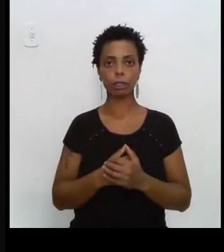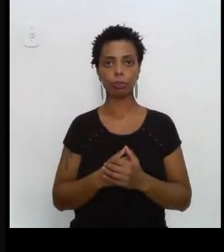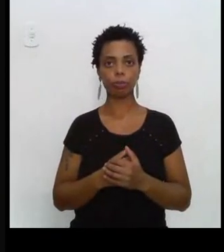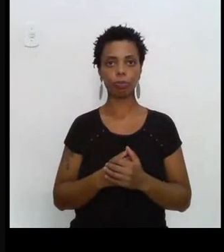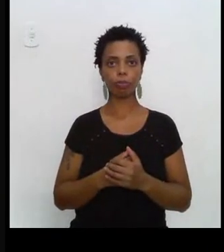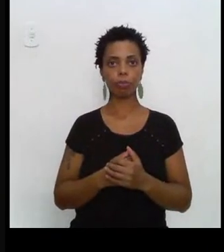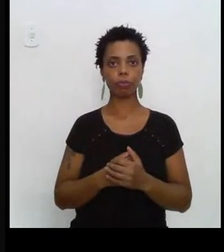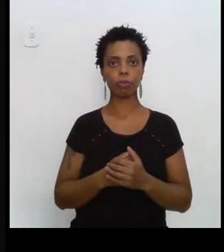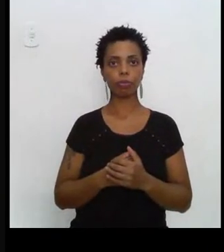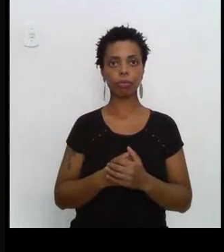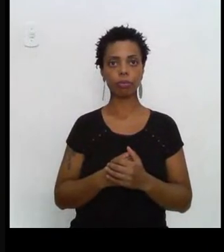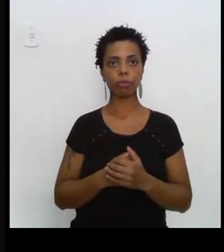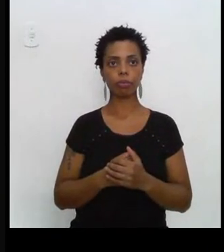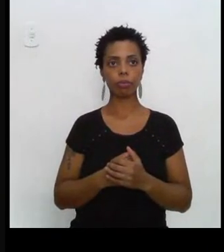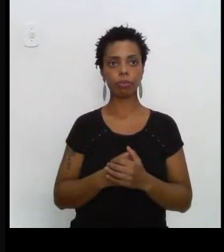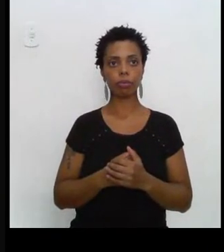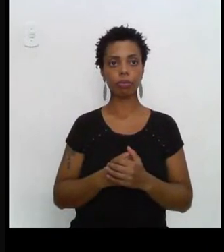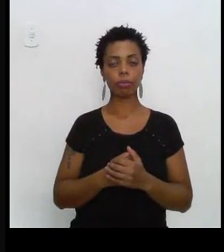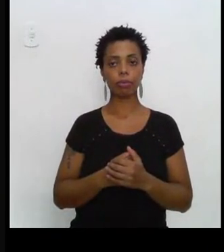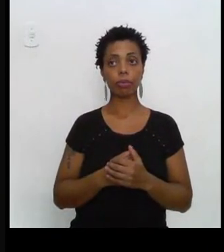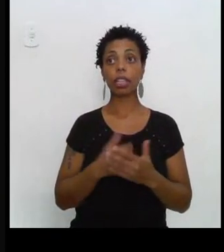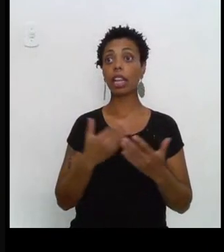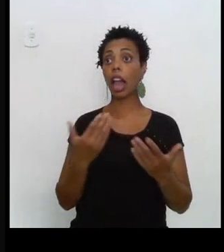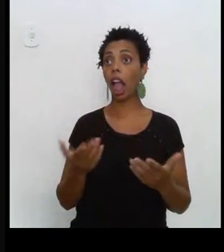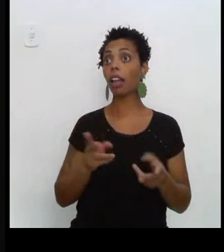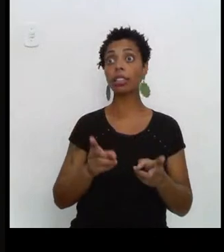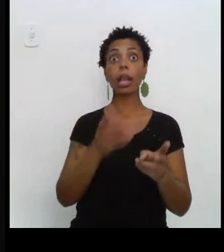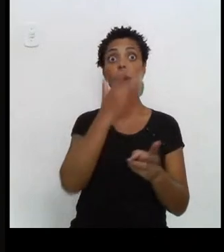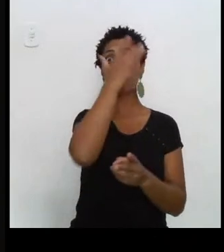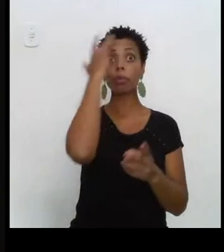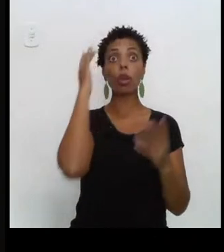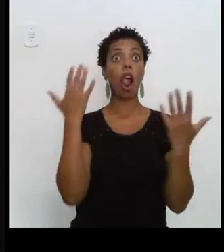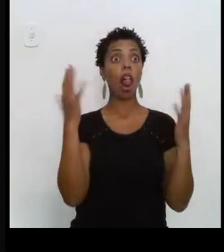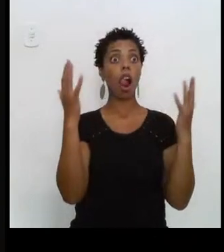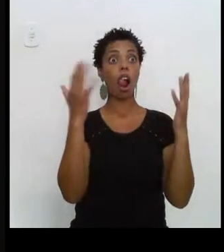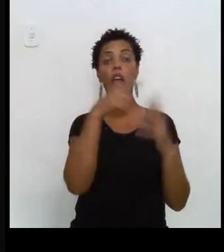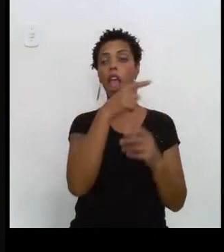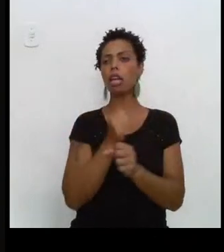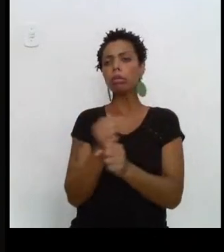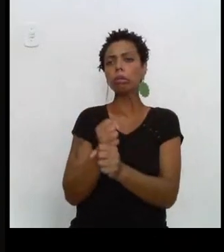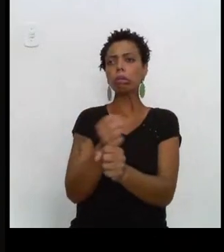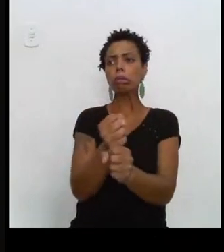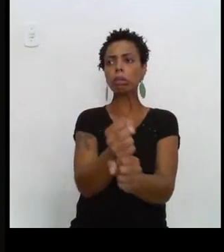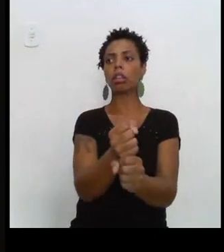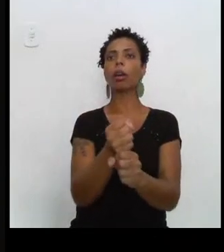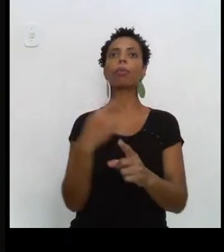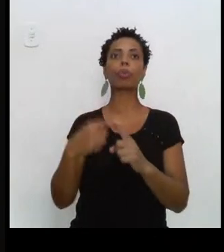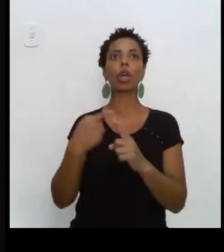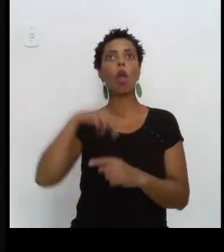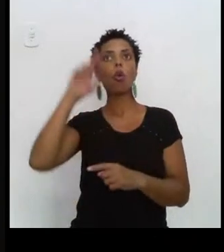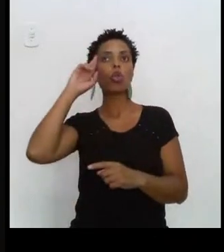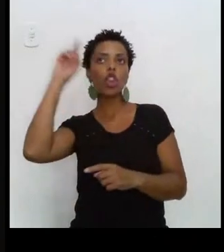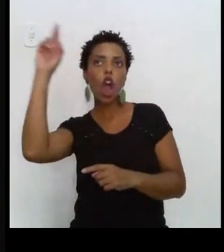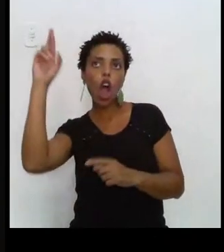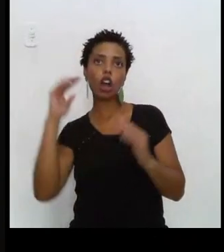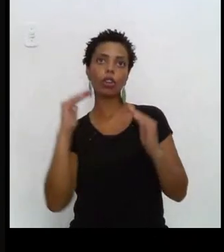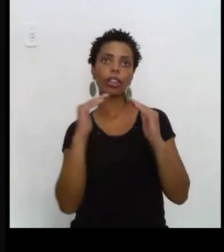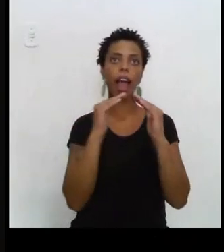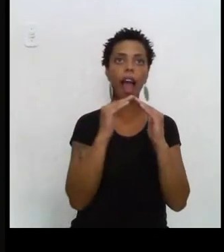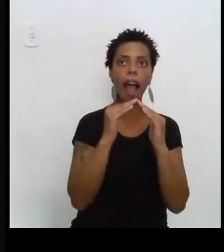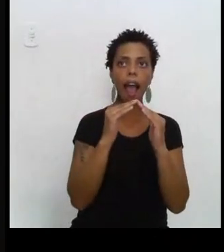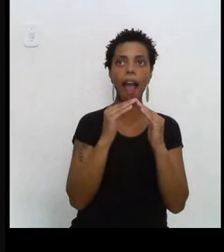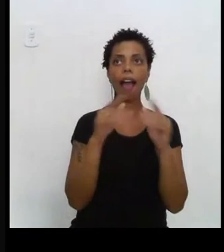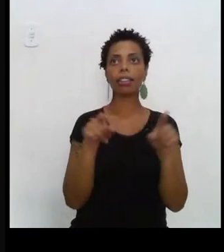back to the side of the Road House decoration Of His personal Over the Years